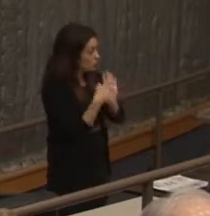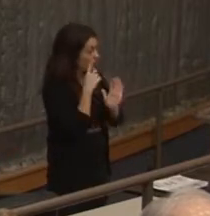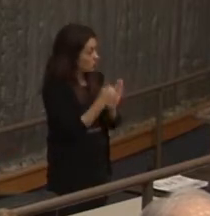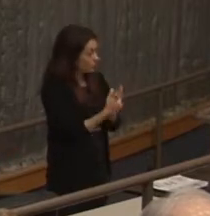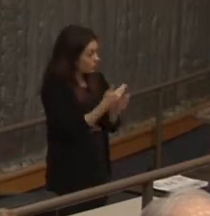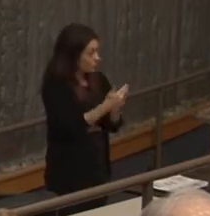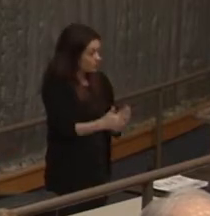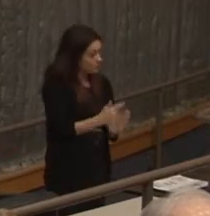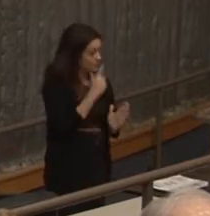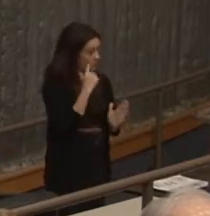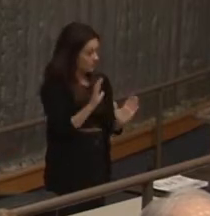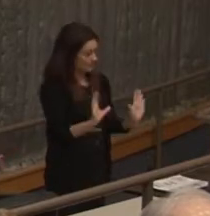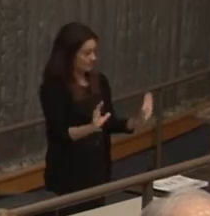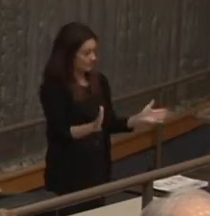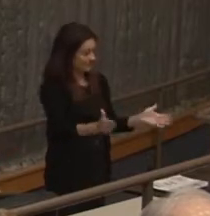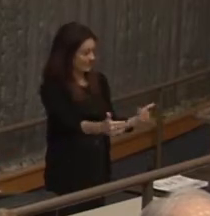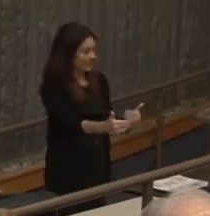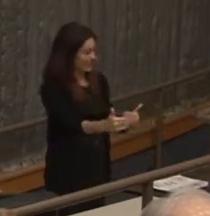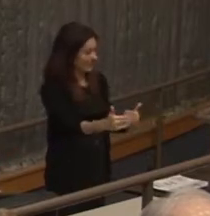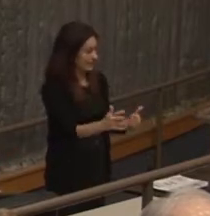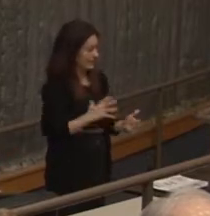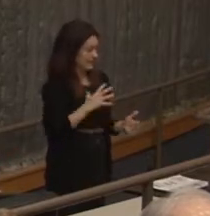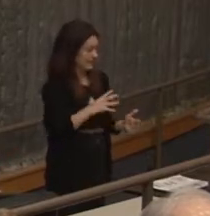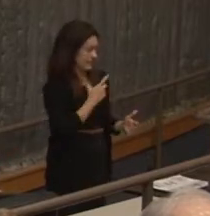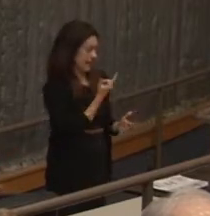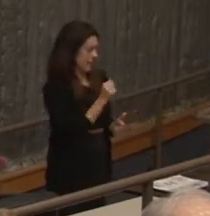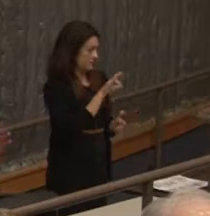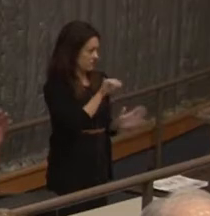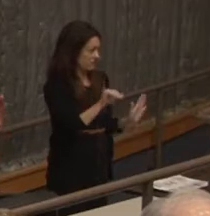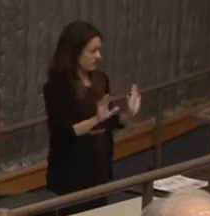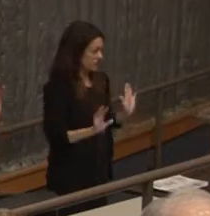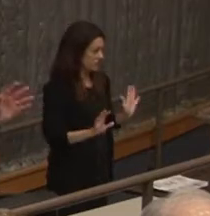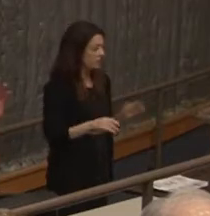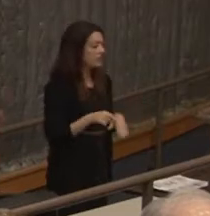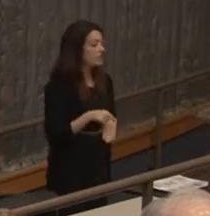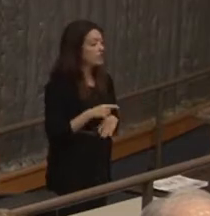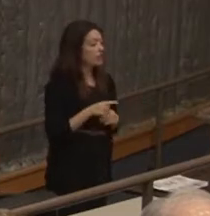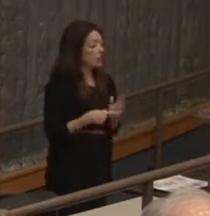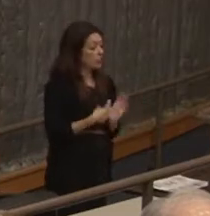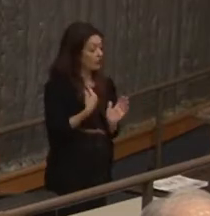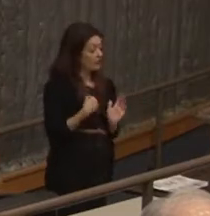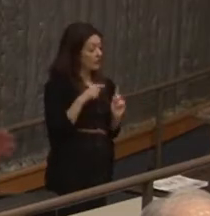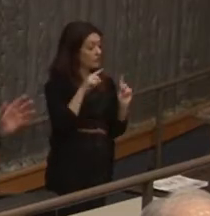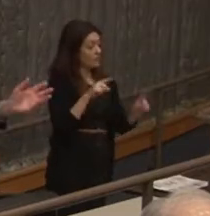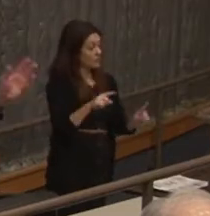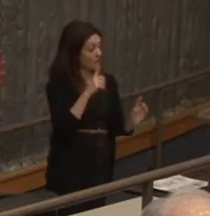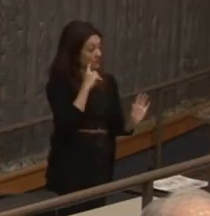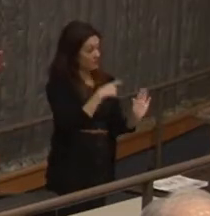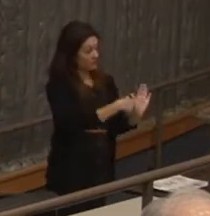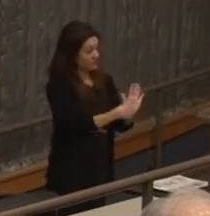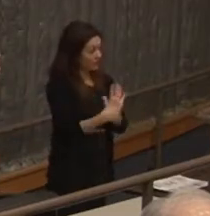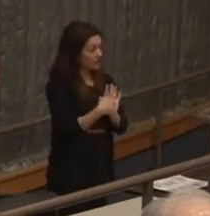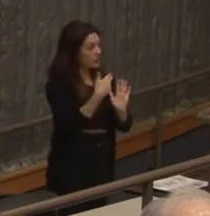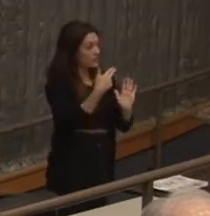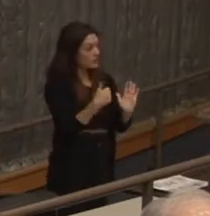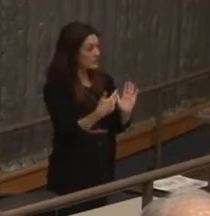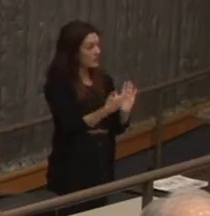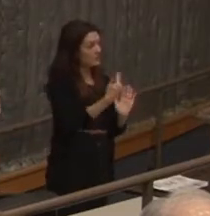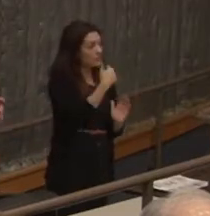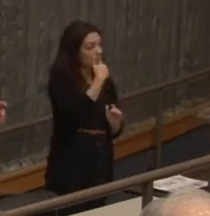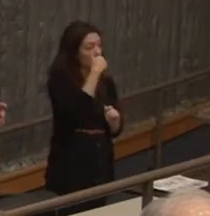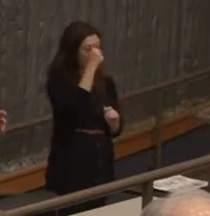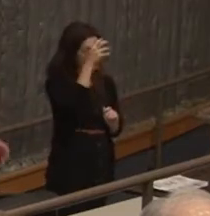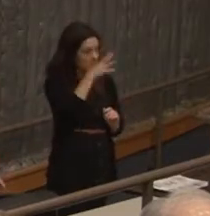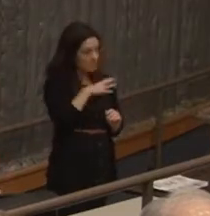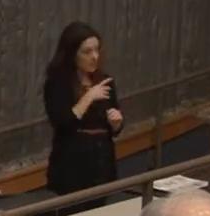in the gallery, the Pucker Gallery. And once we were there at the exhibition, and there's a painting of three elderly men. One of them